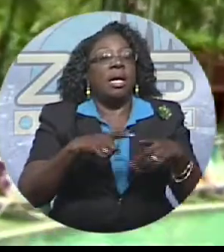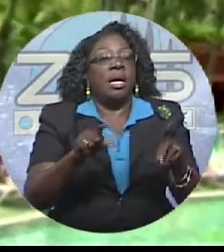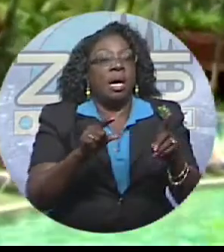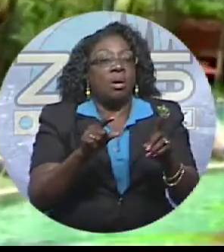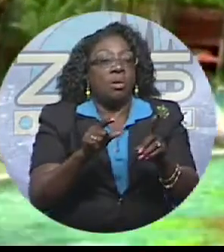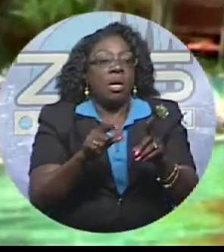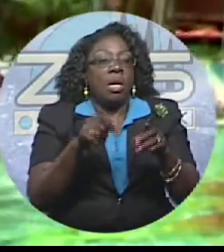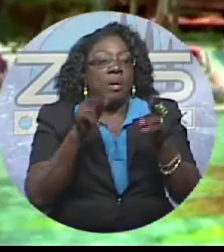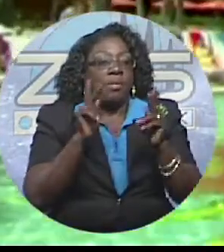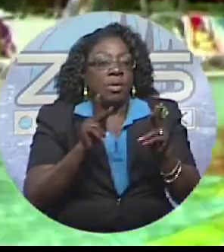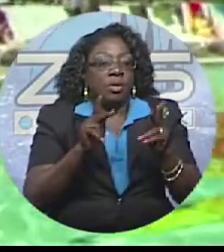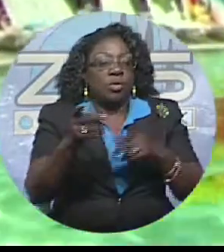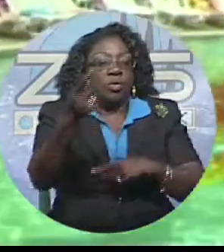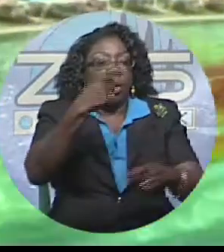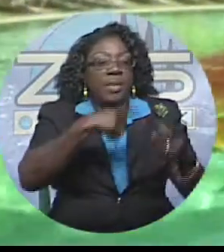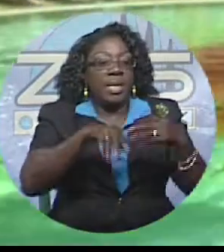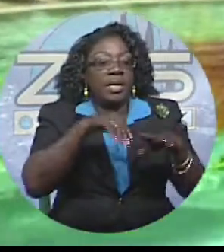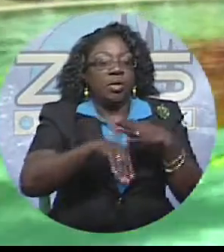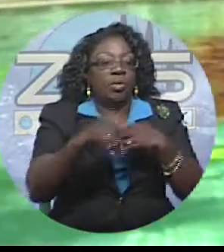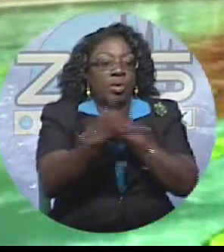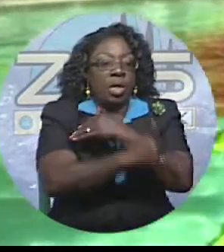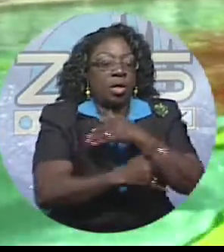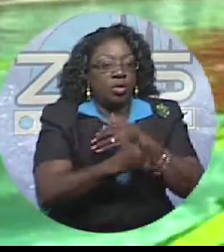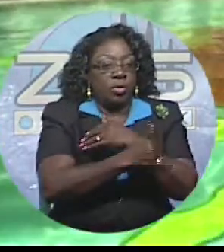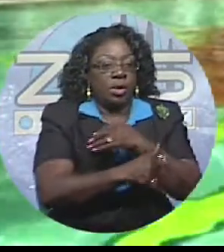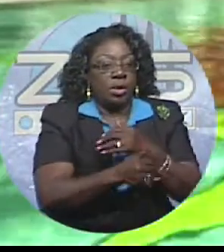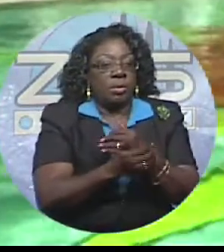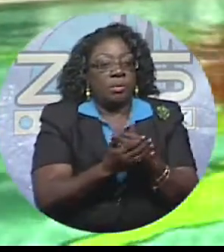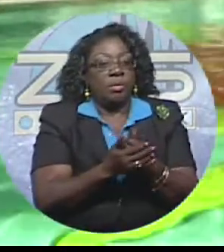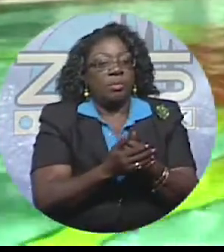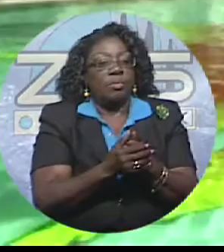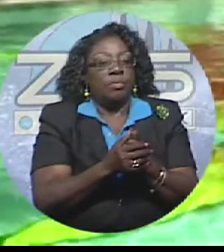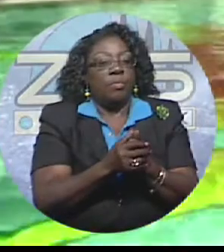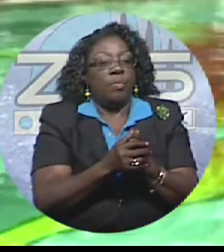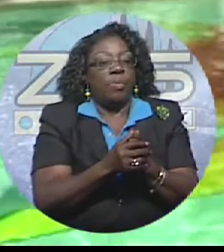as consequences can be dire if they fail.